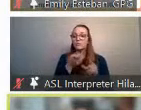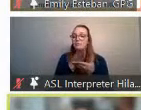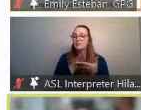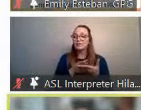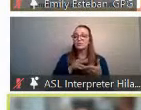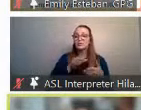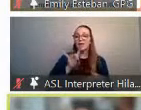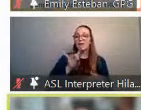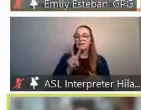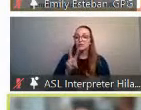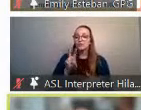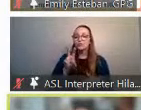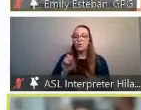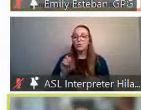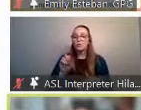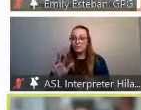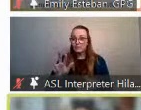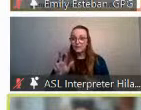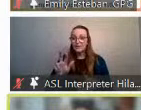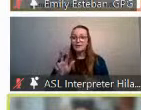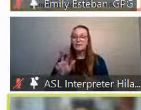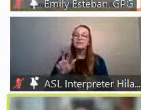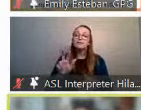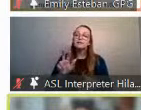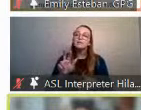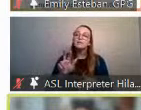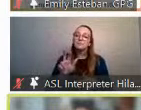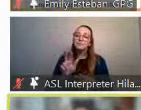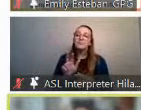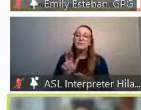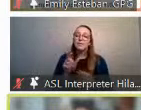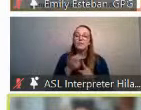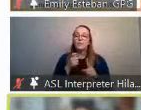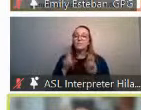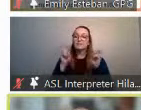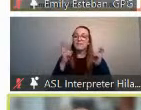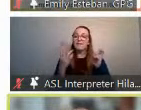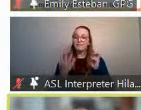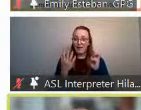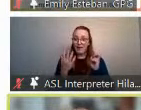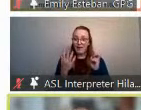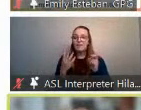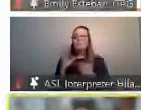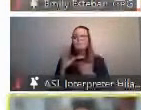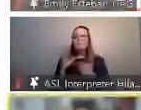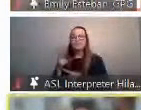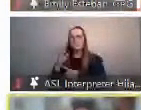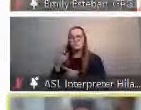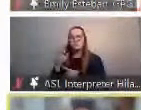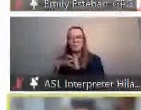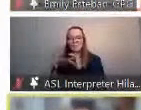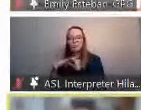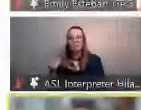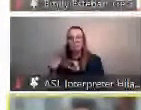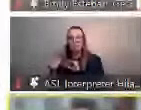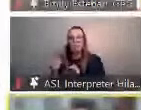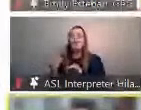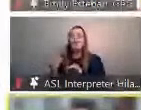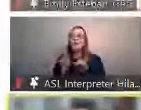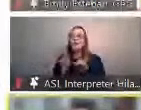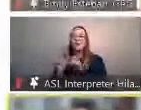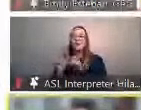of Title V, as Shanna presented earlier, and how this relates to transitional kindergarten. We'll